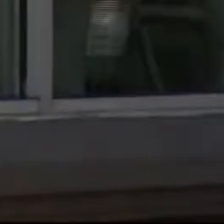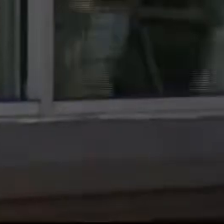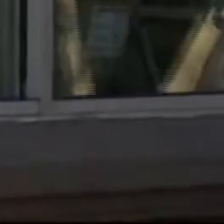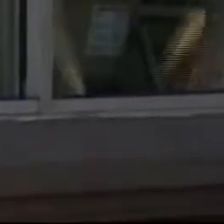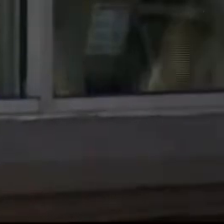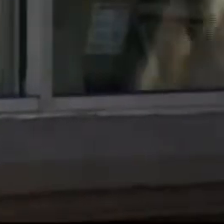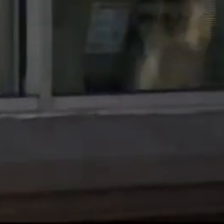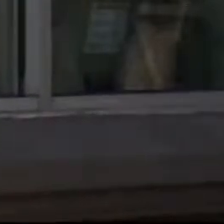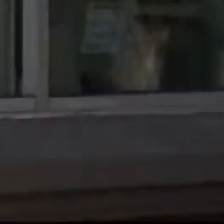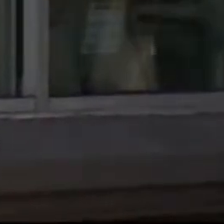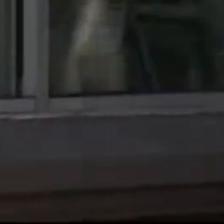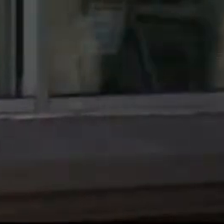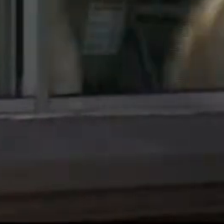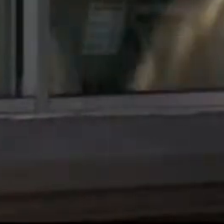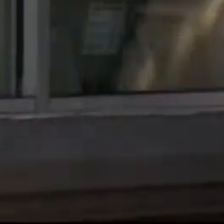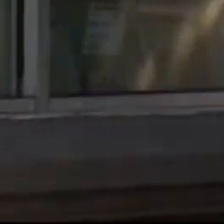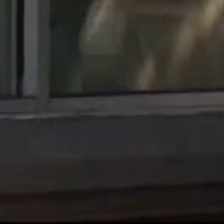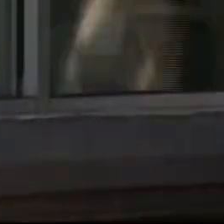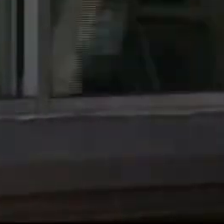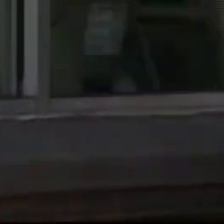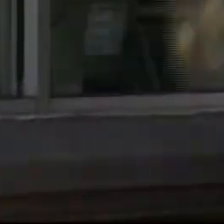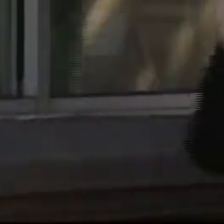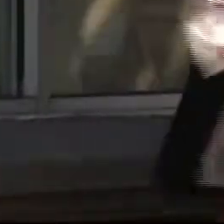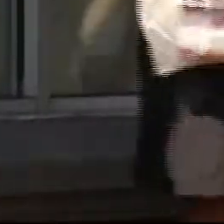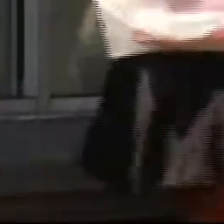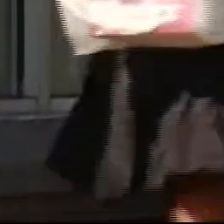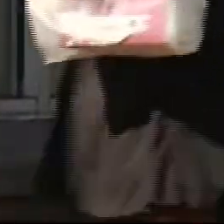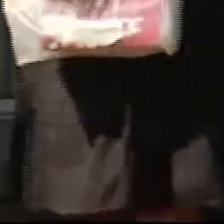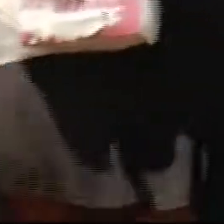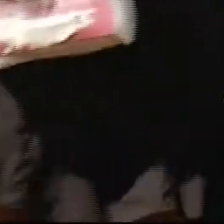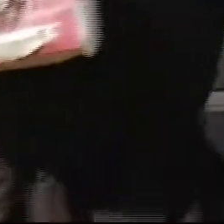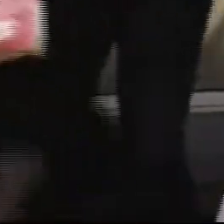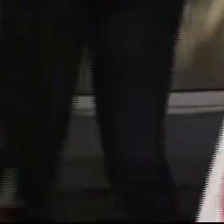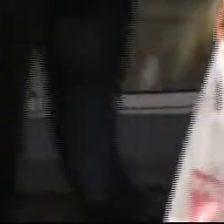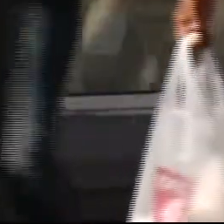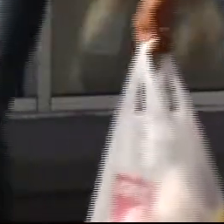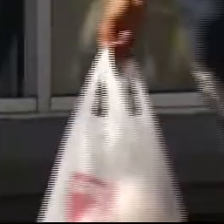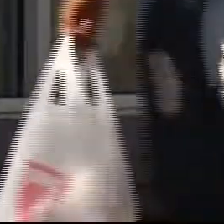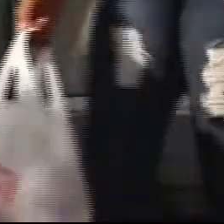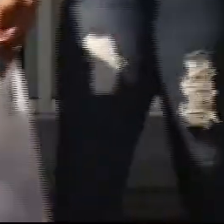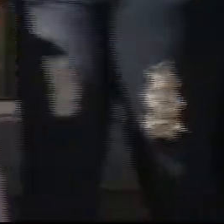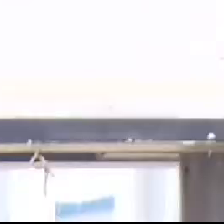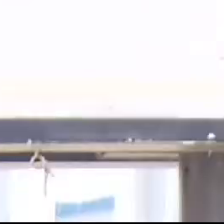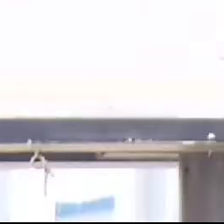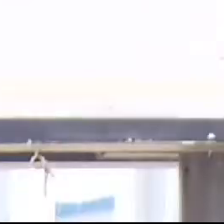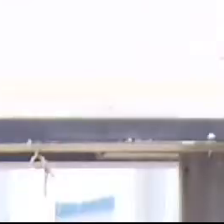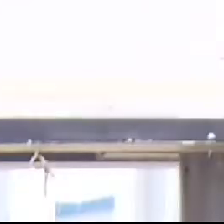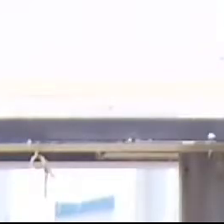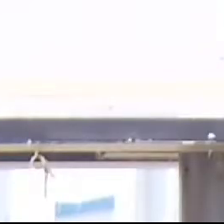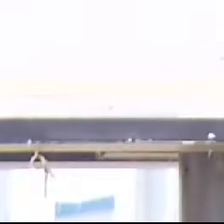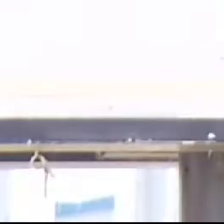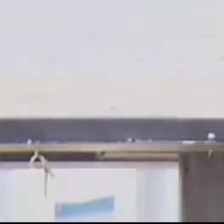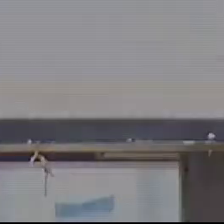And after closing one store, KFC pushes a deal many did not miss. The Bahamas Tonight starts